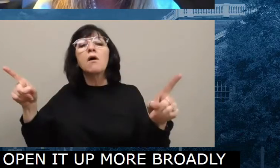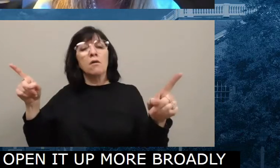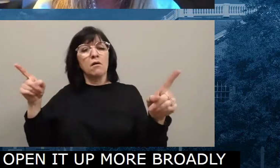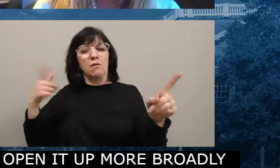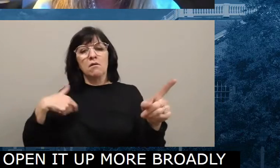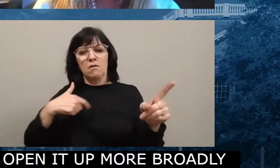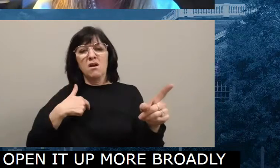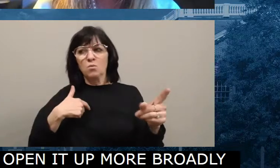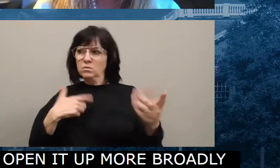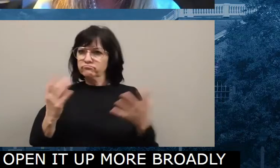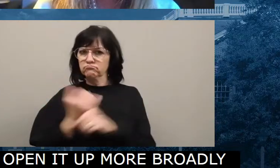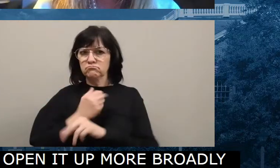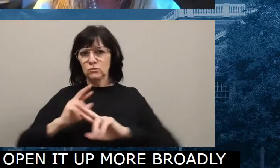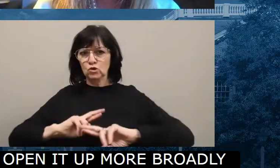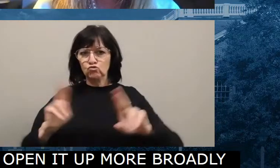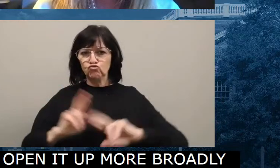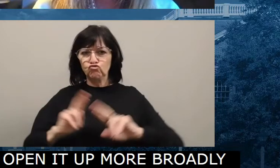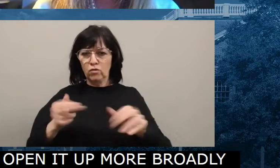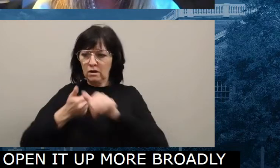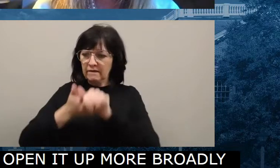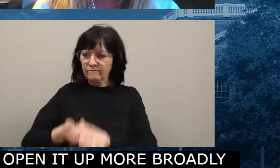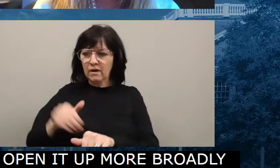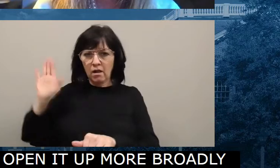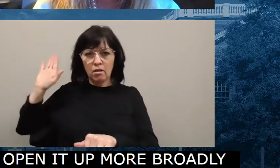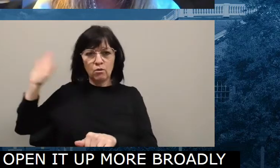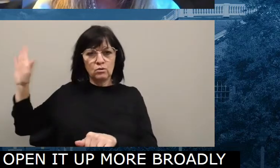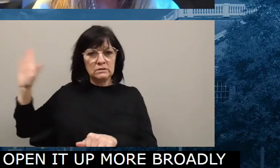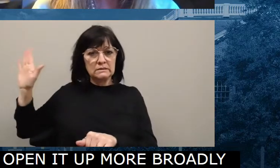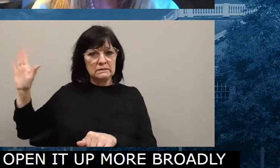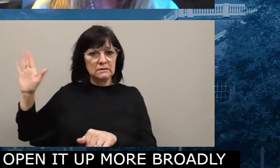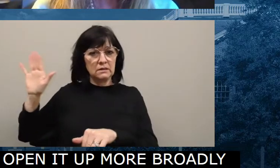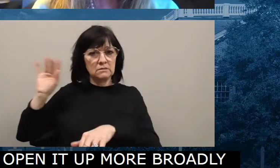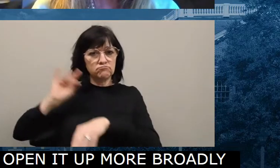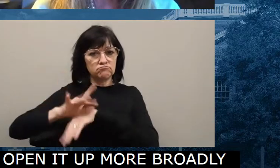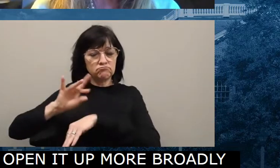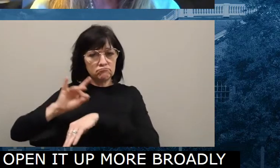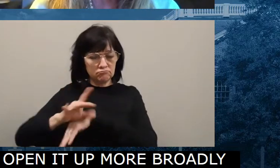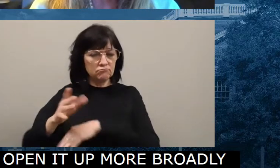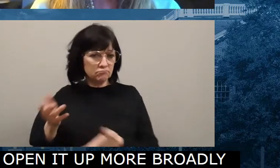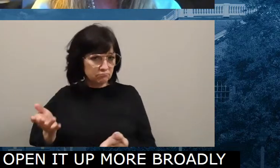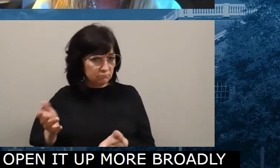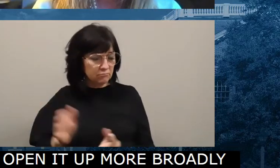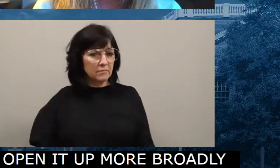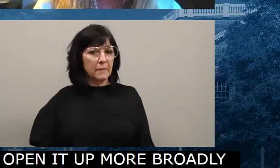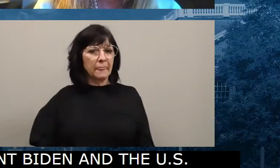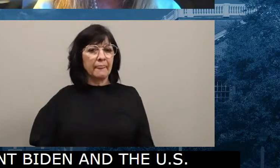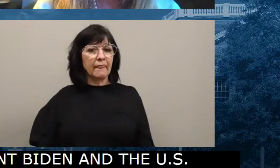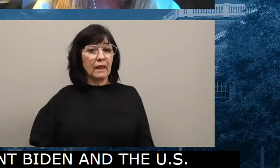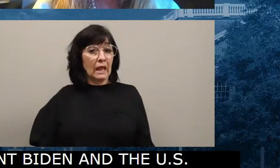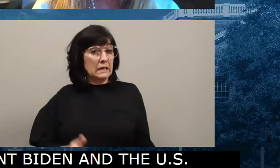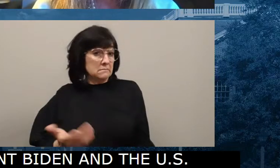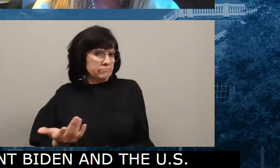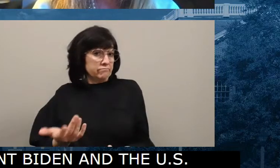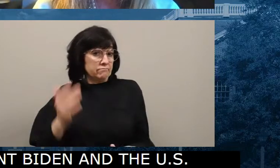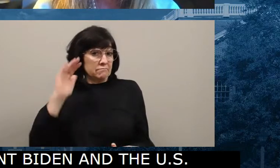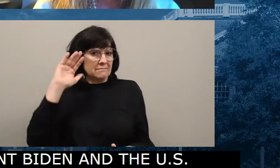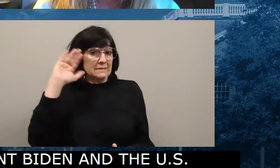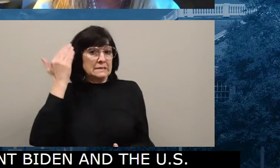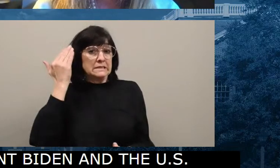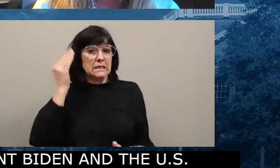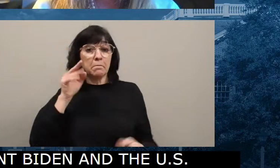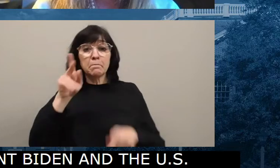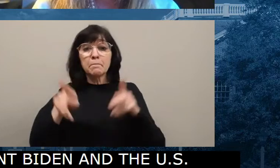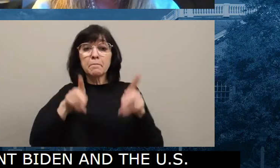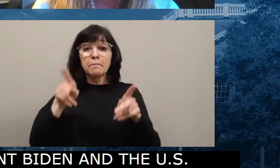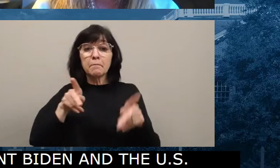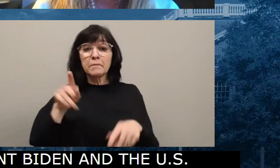the intensity of that registration for our Dover Downs clinics. It also seems clear that people are able to find